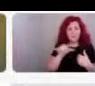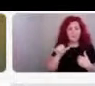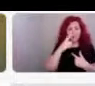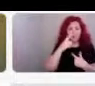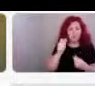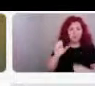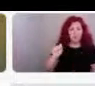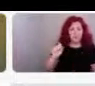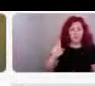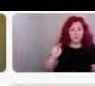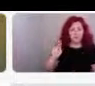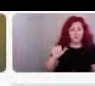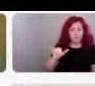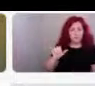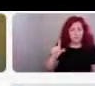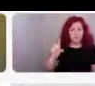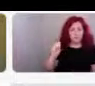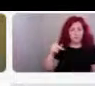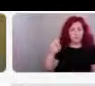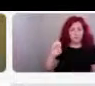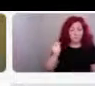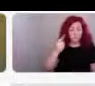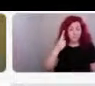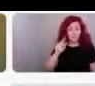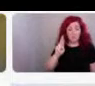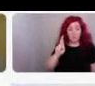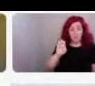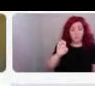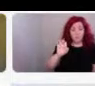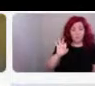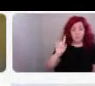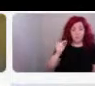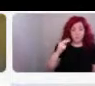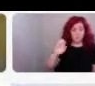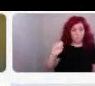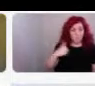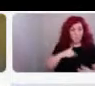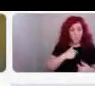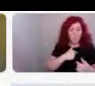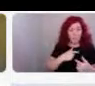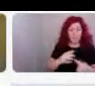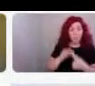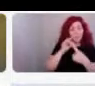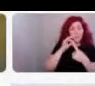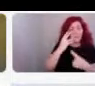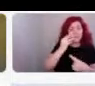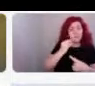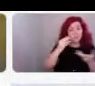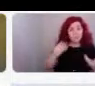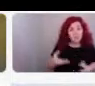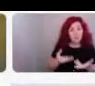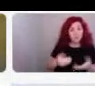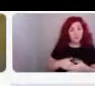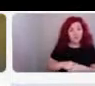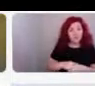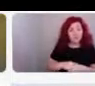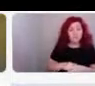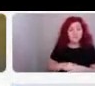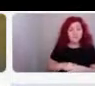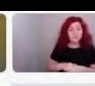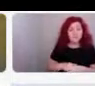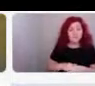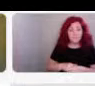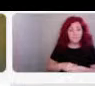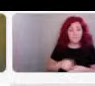slew as the refugees we have a unique experience here when a